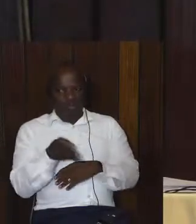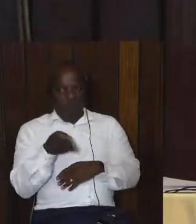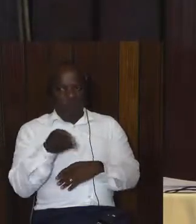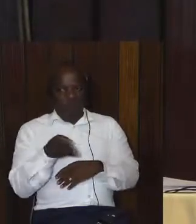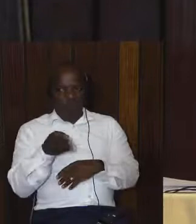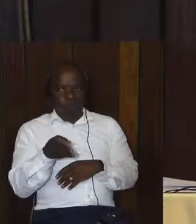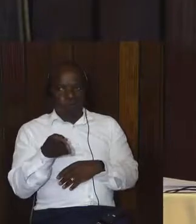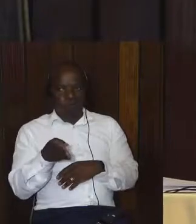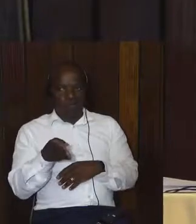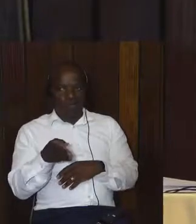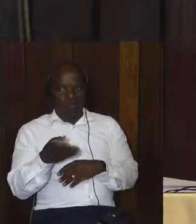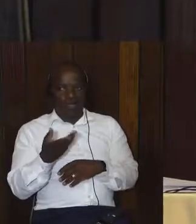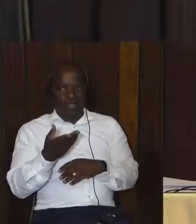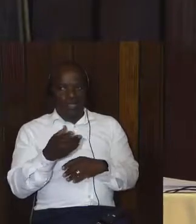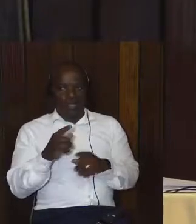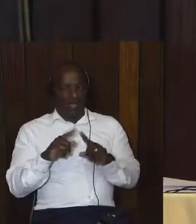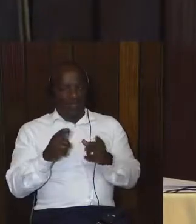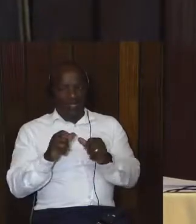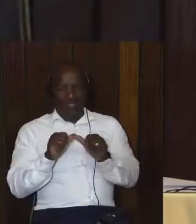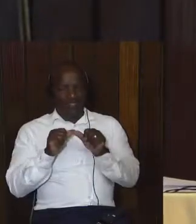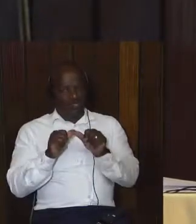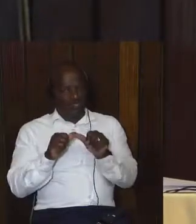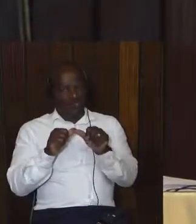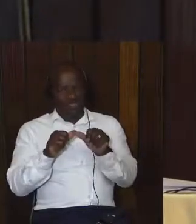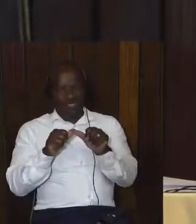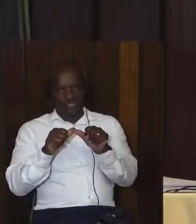But you seem to be continuing with this process,